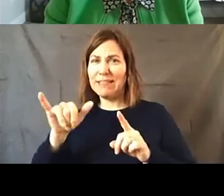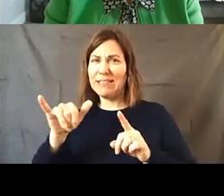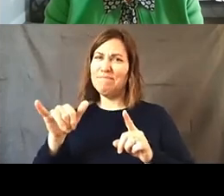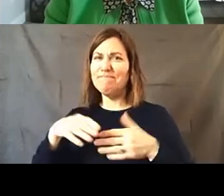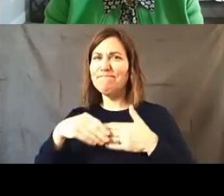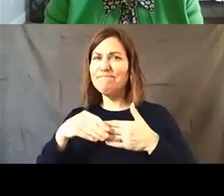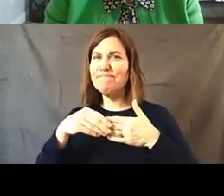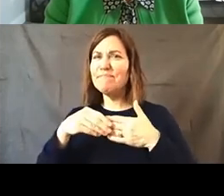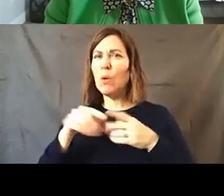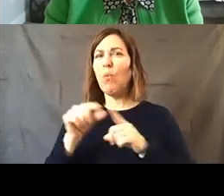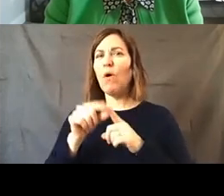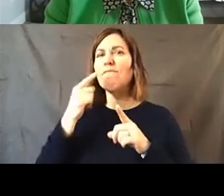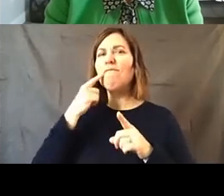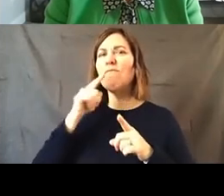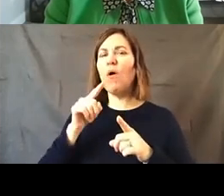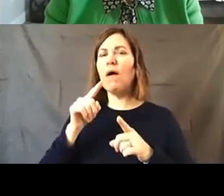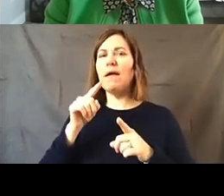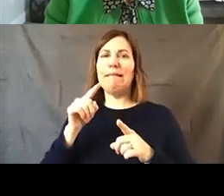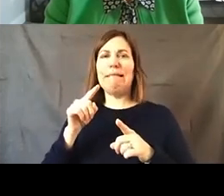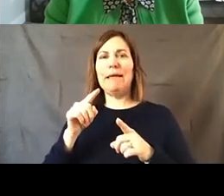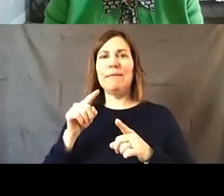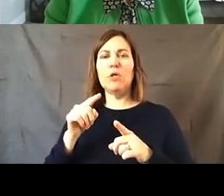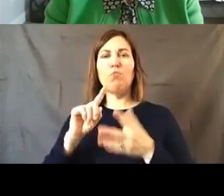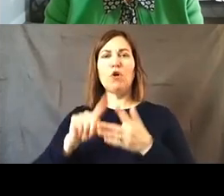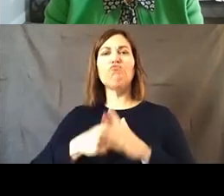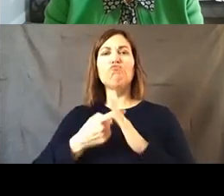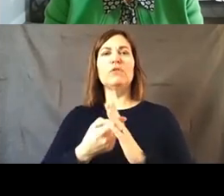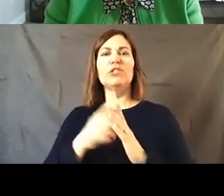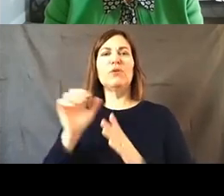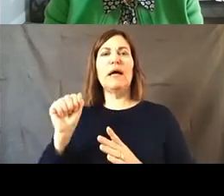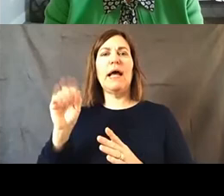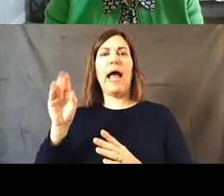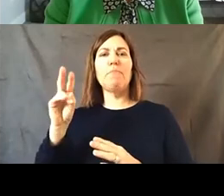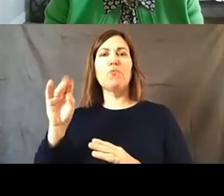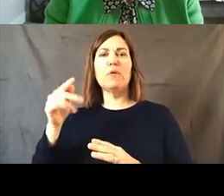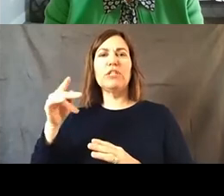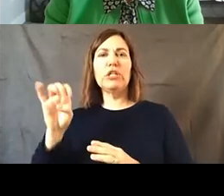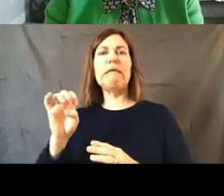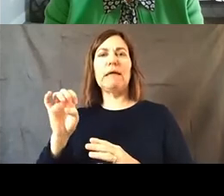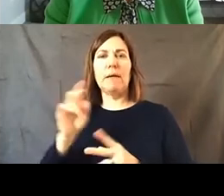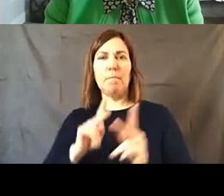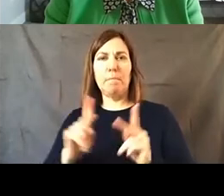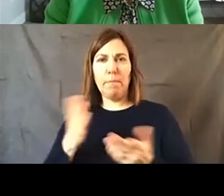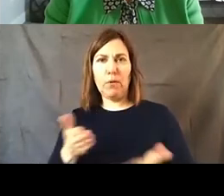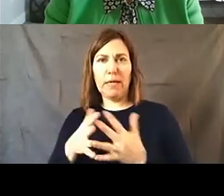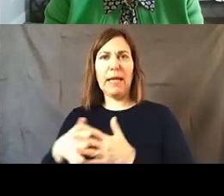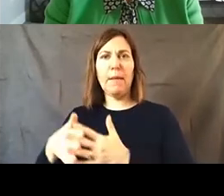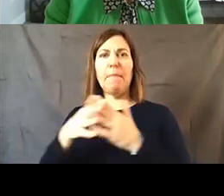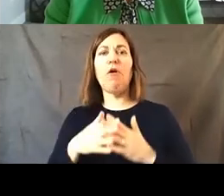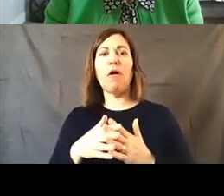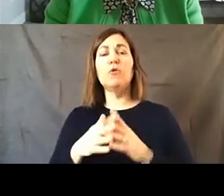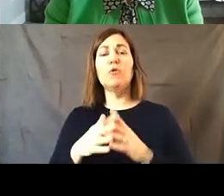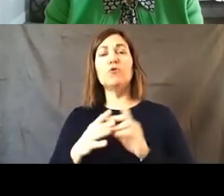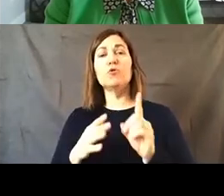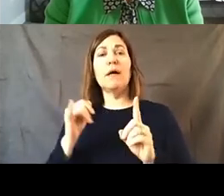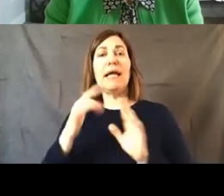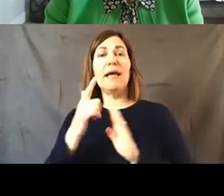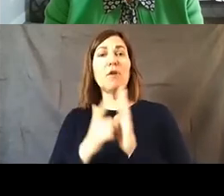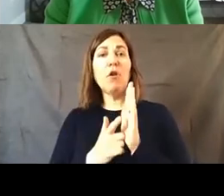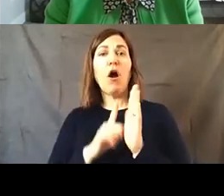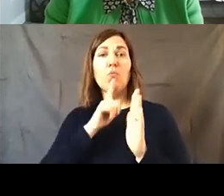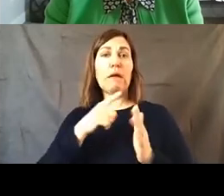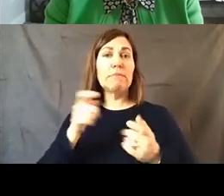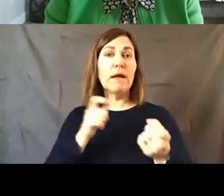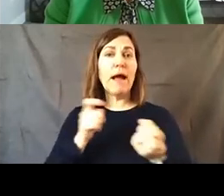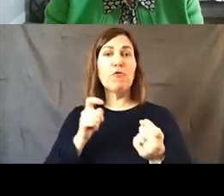Aborigine of America. And with that being said, if law is what governs all affairs, then